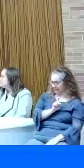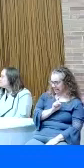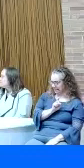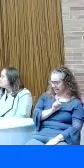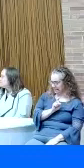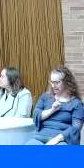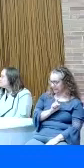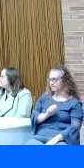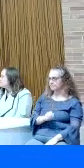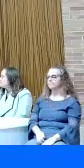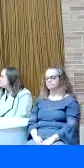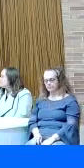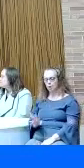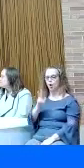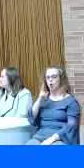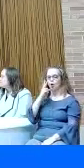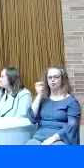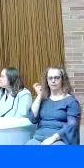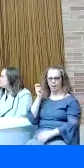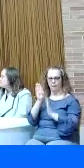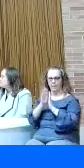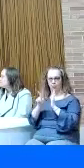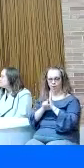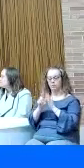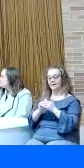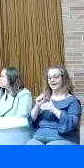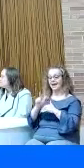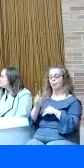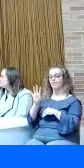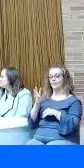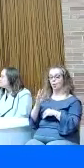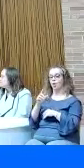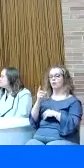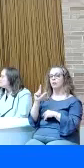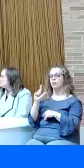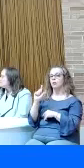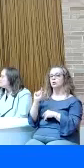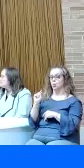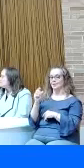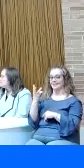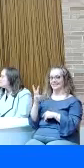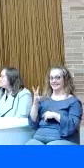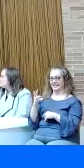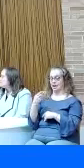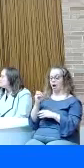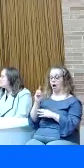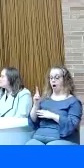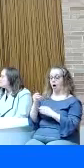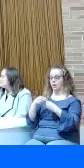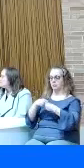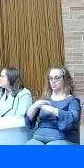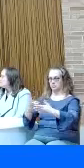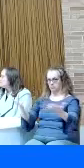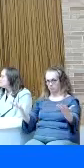safe so criminal background checks on April 4th 2016 Huds general counsel released guidance